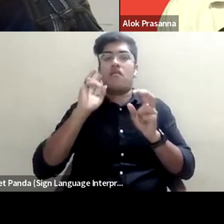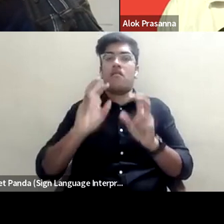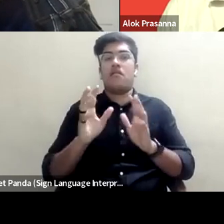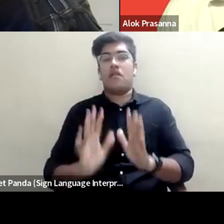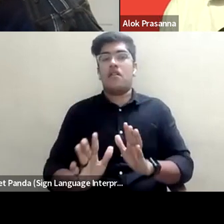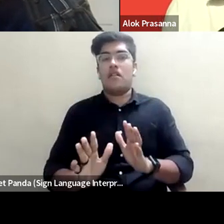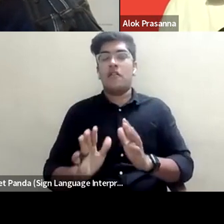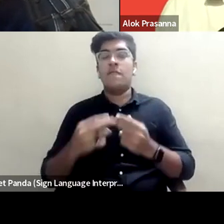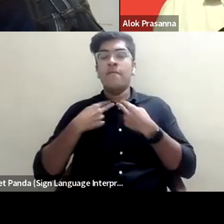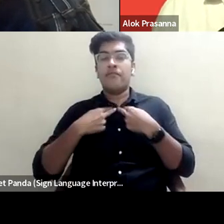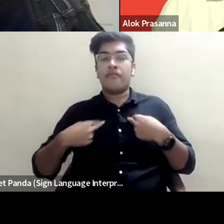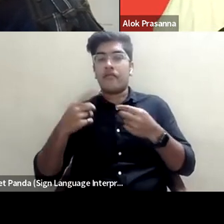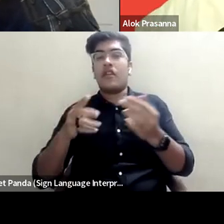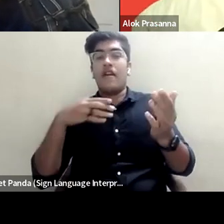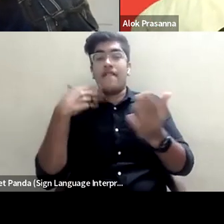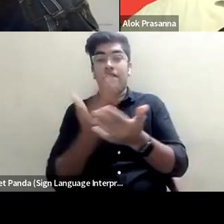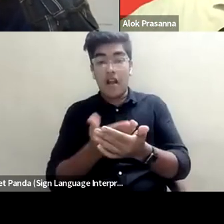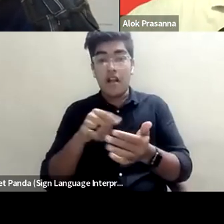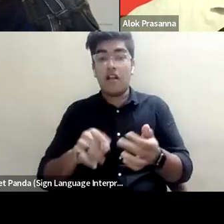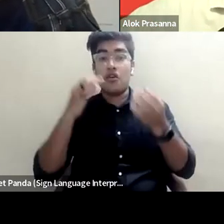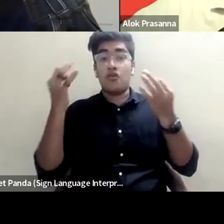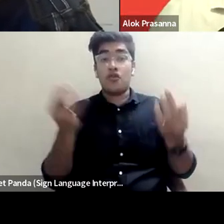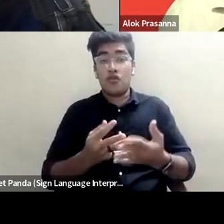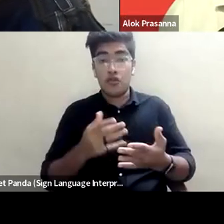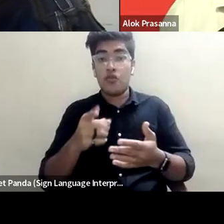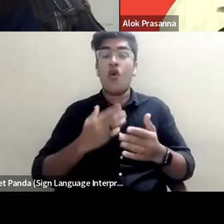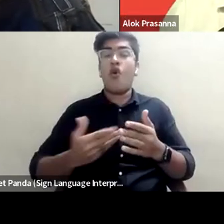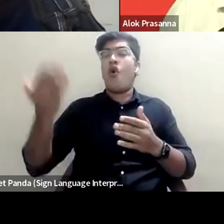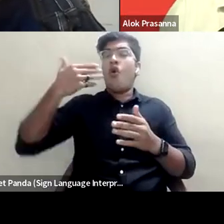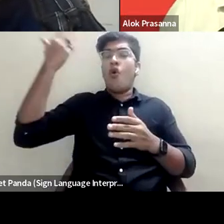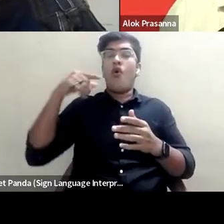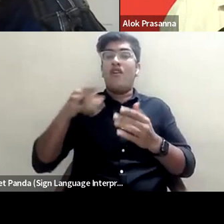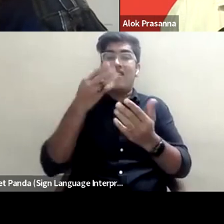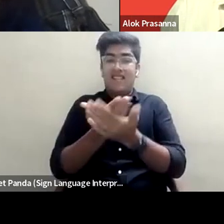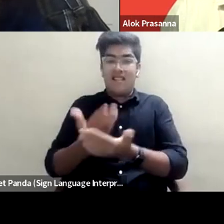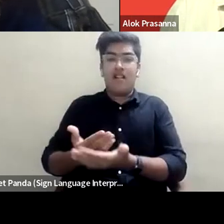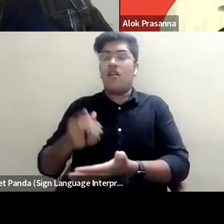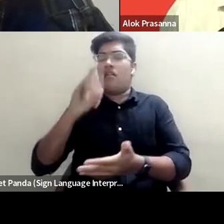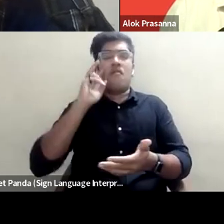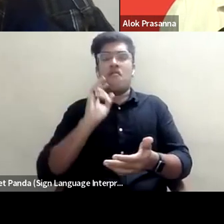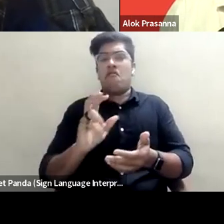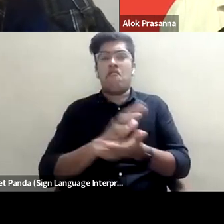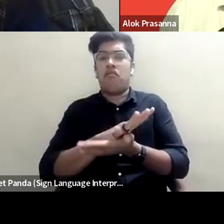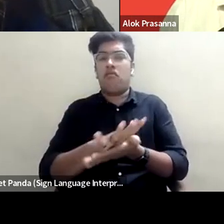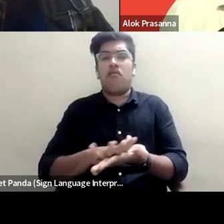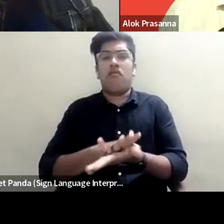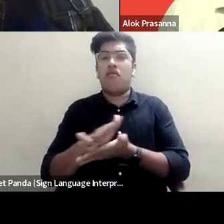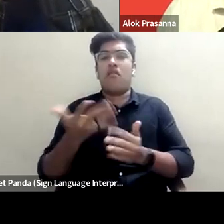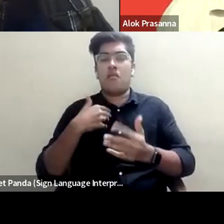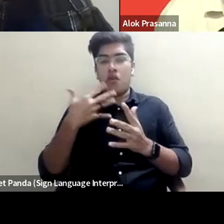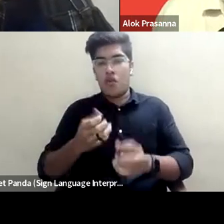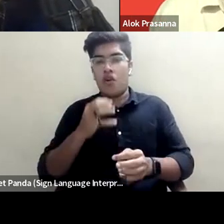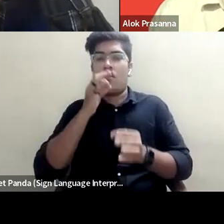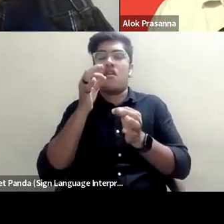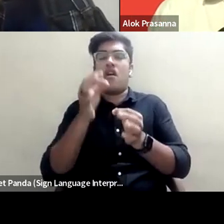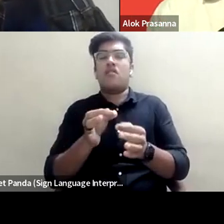filed and are new, and the old cases are not even being looked at. So perhaps I would request you, Alok, to